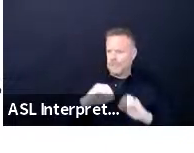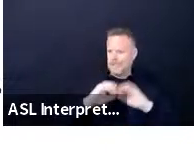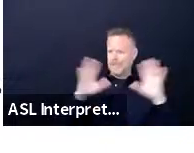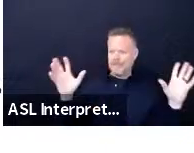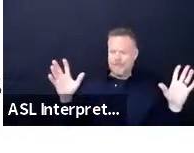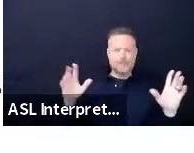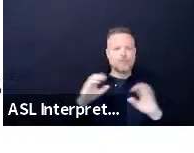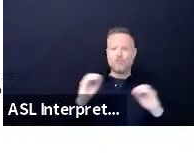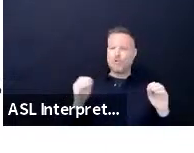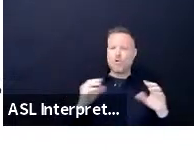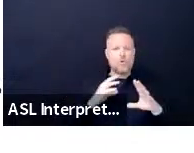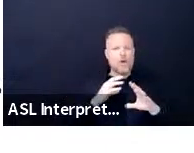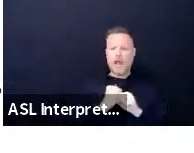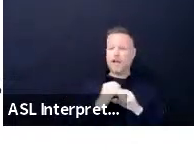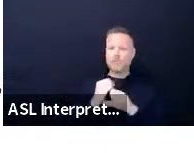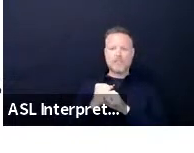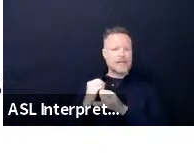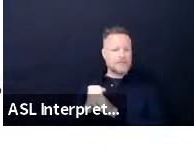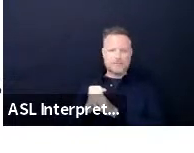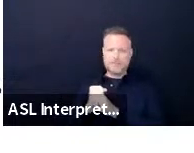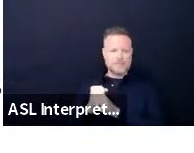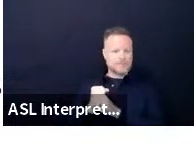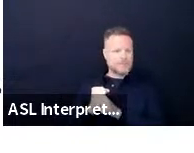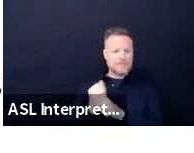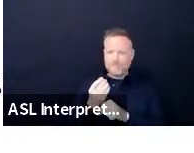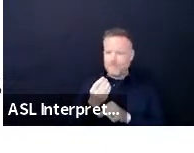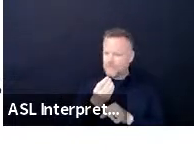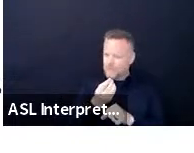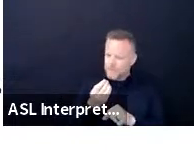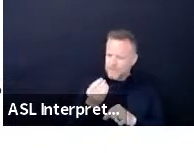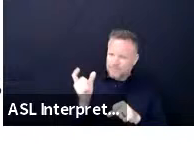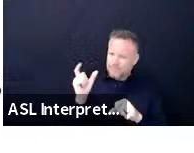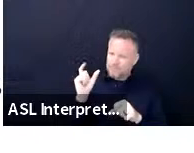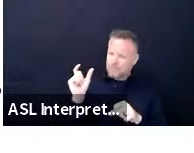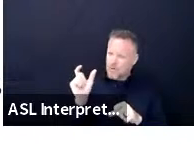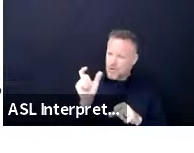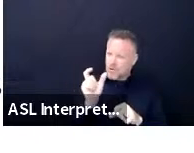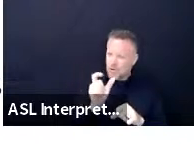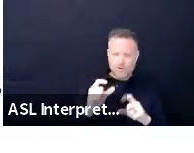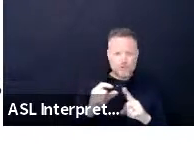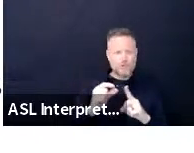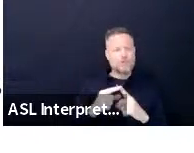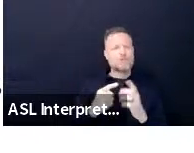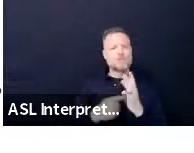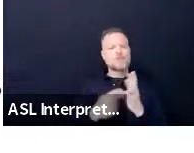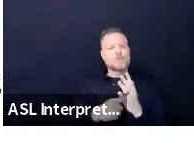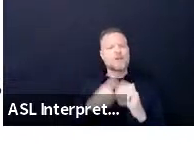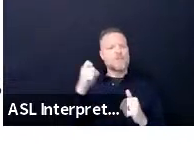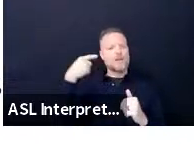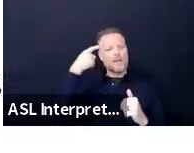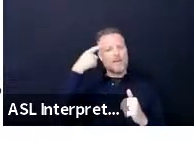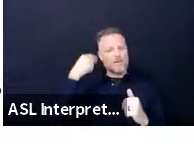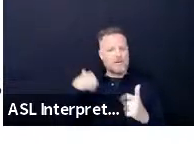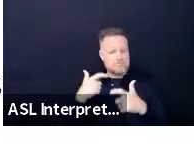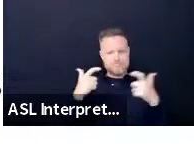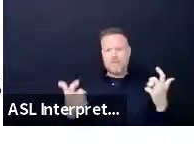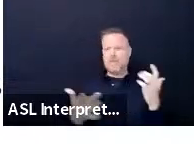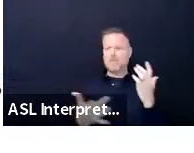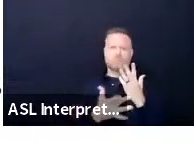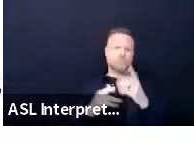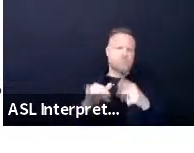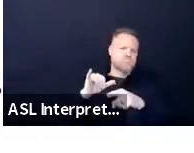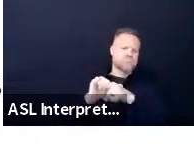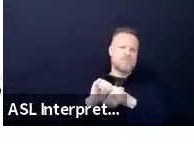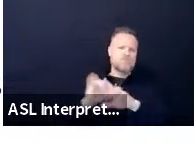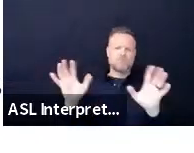use acronyms, try to use fewer syllables. We all use very technical terms in the government. Try to make this easier